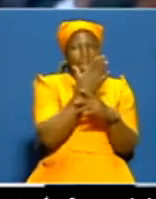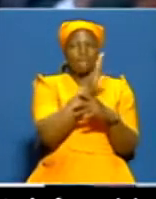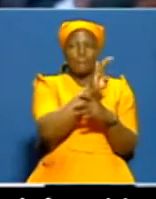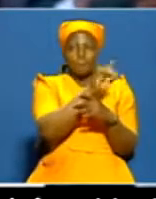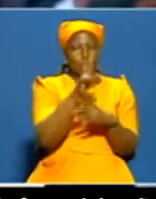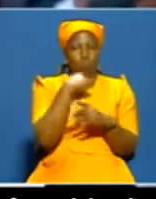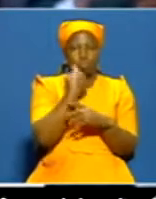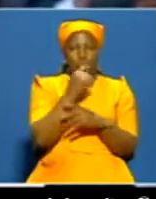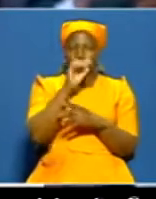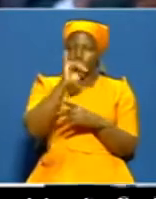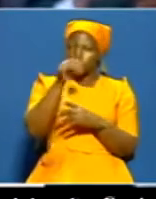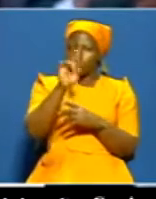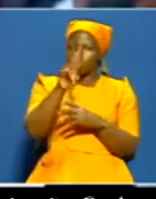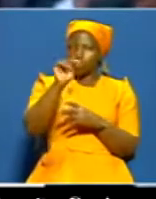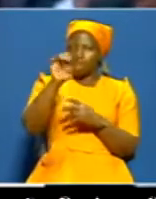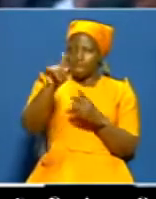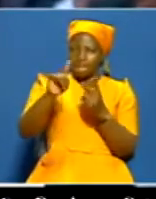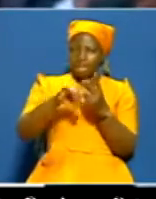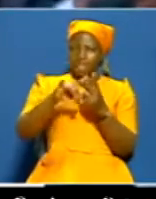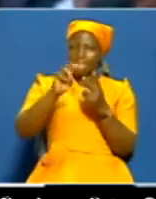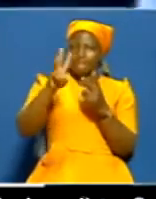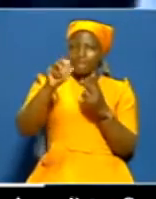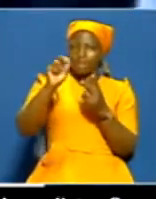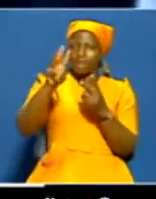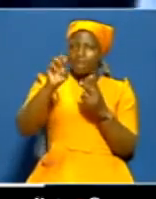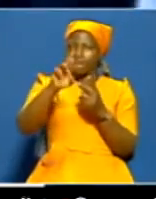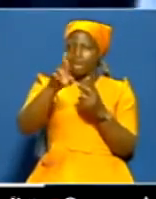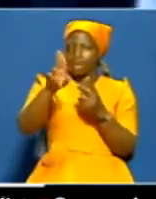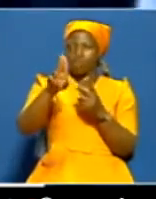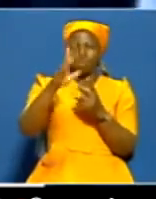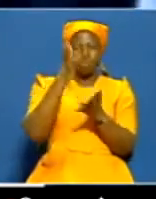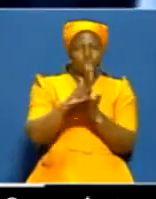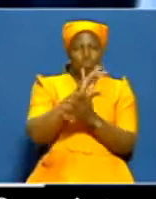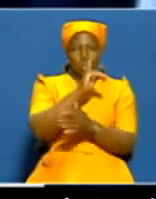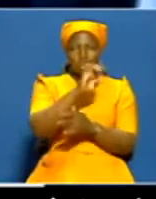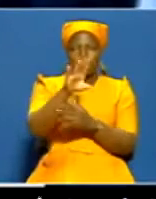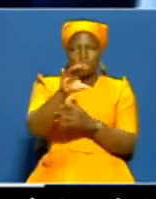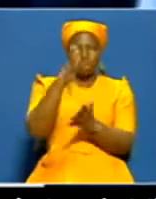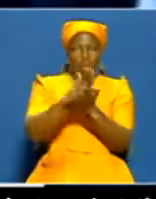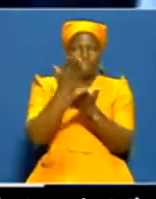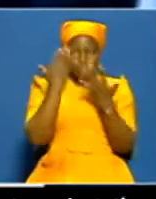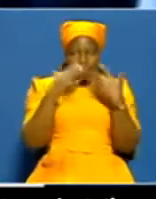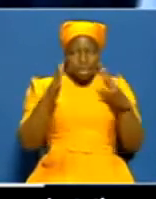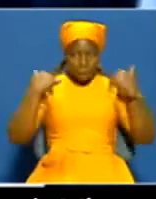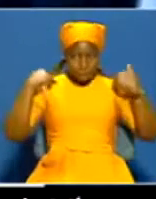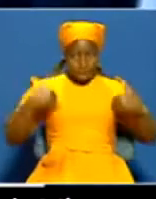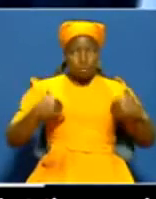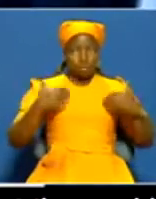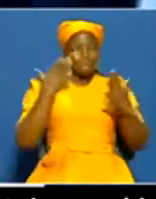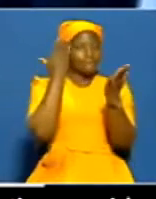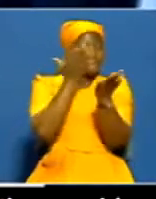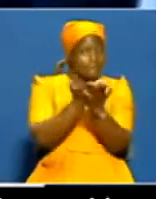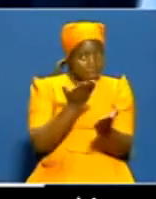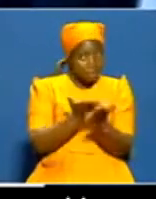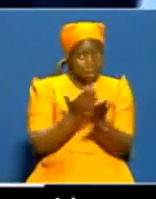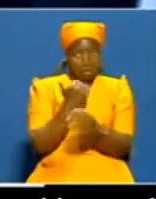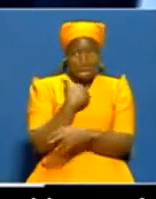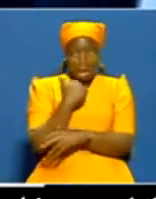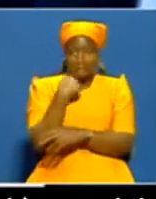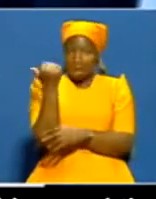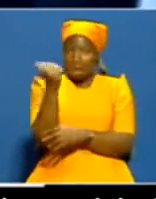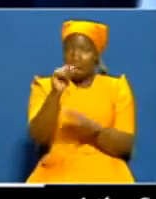Mohammed and Waweru, and IABC confirmed. I submit that there is no